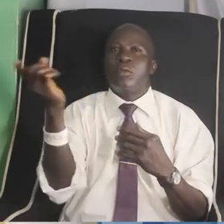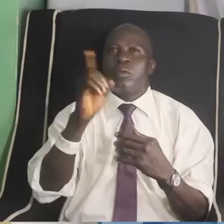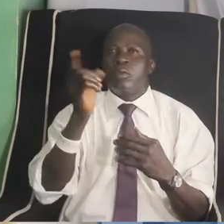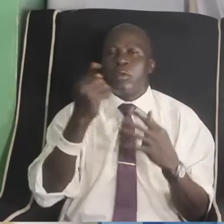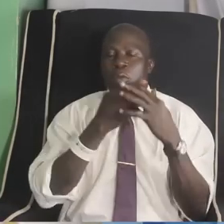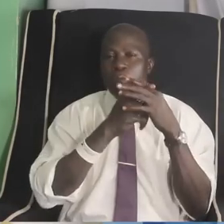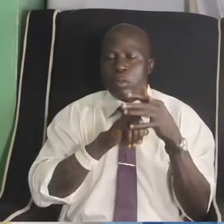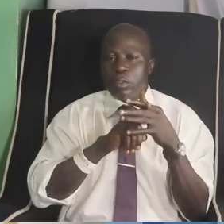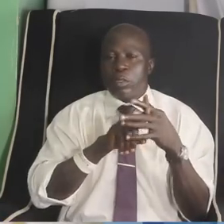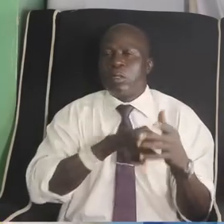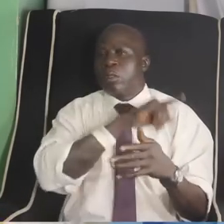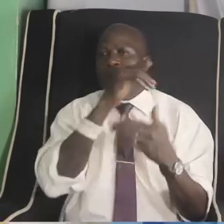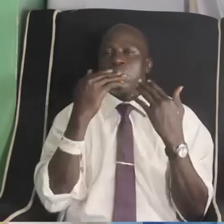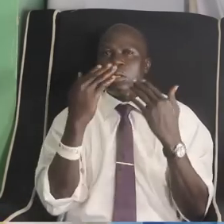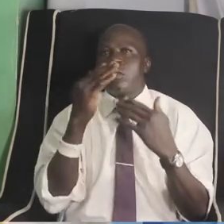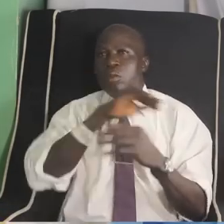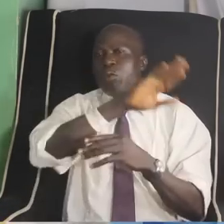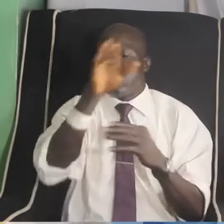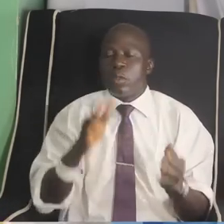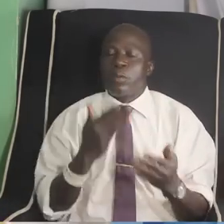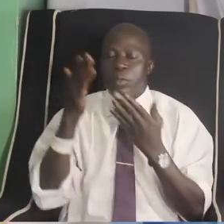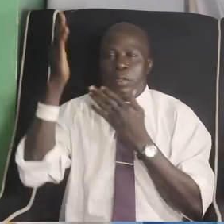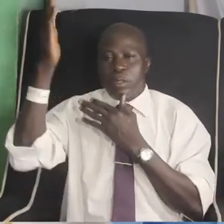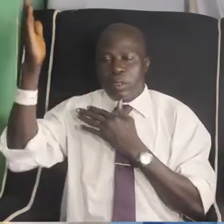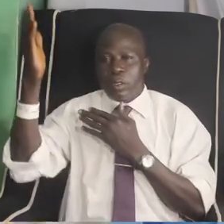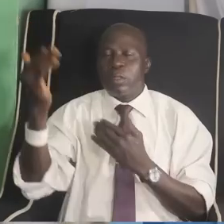Ese ibi te ma de